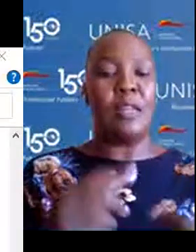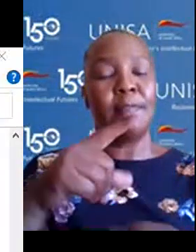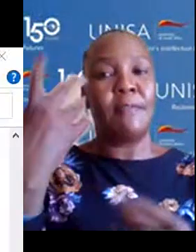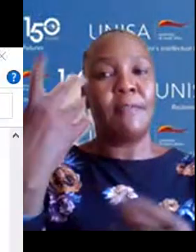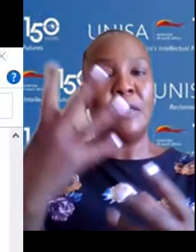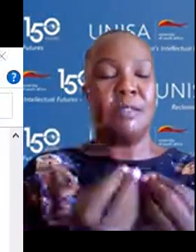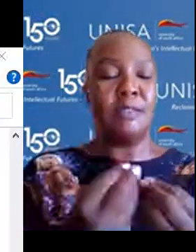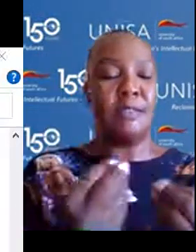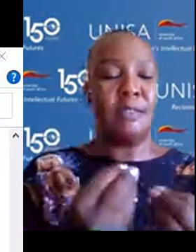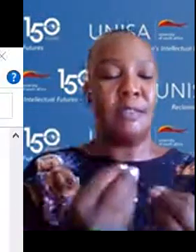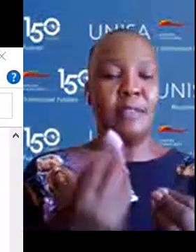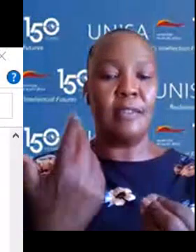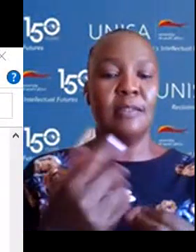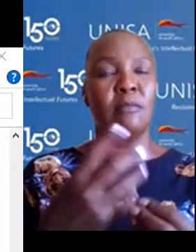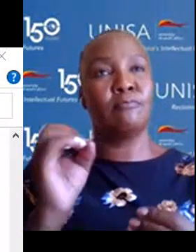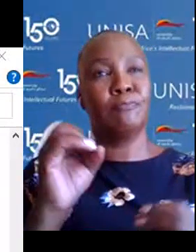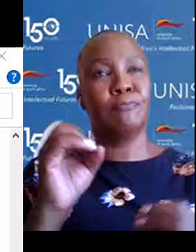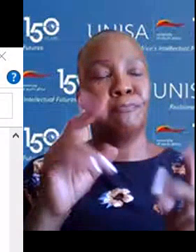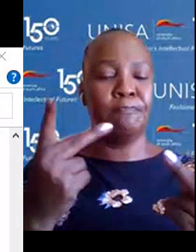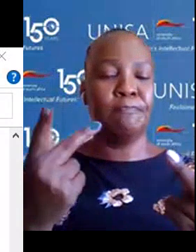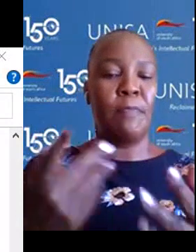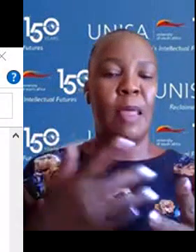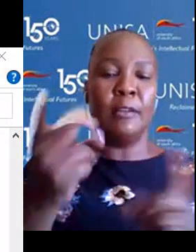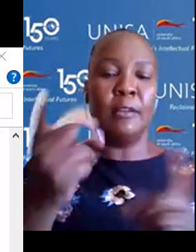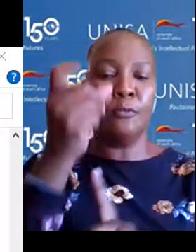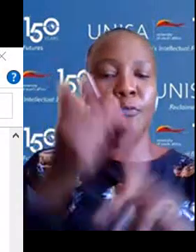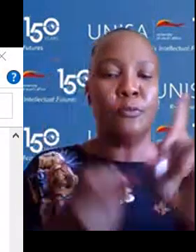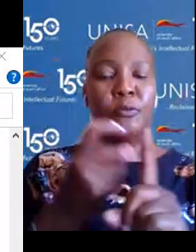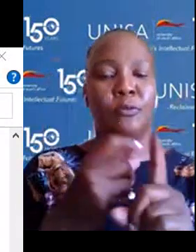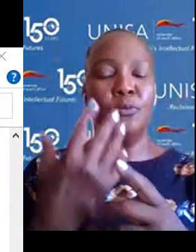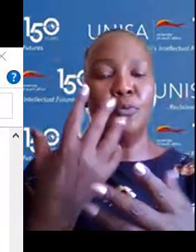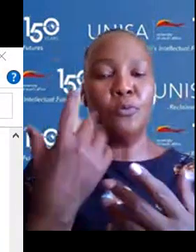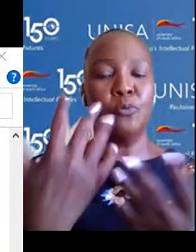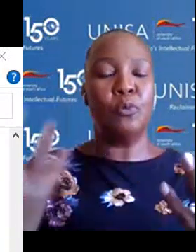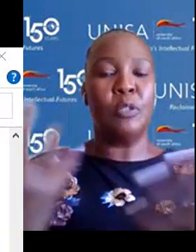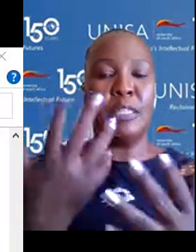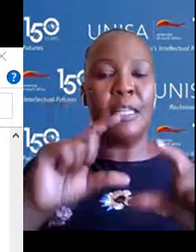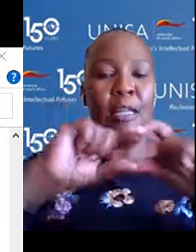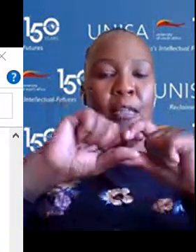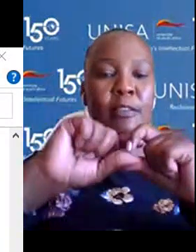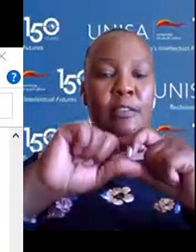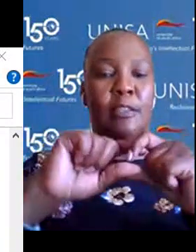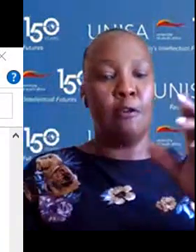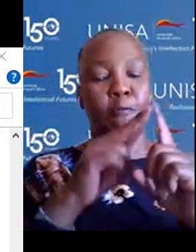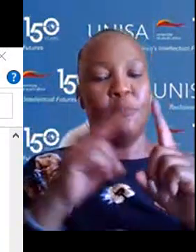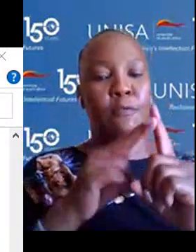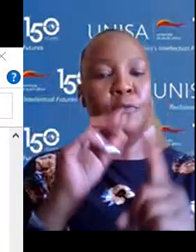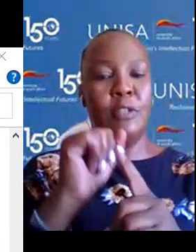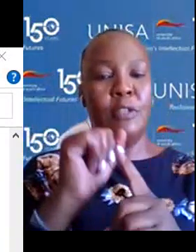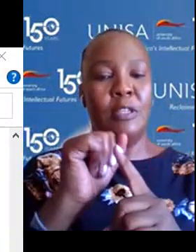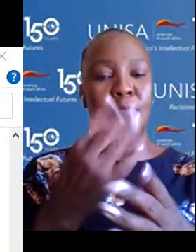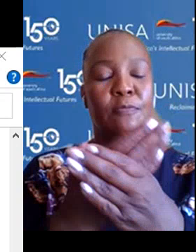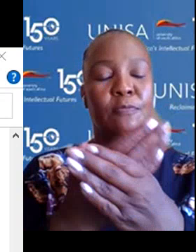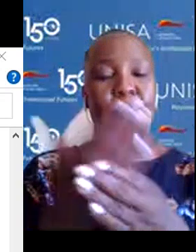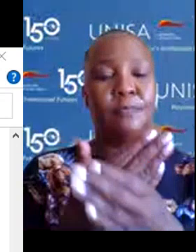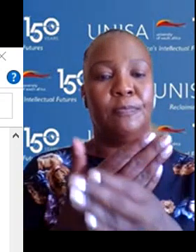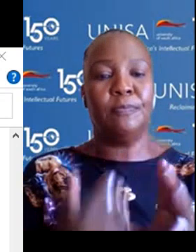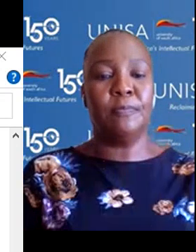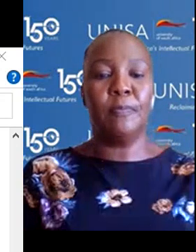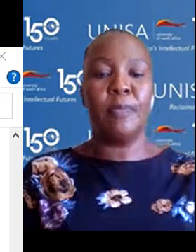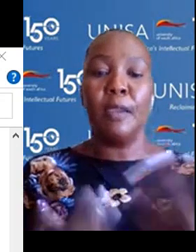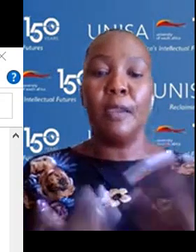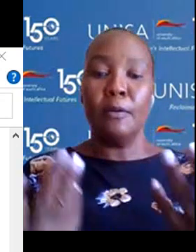you'll see here, it says, okay, anyone with the link can view the contents of my folder. So what